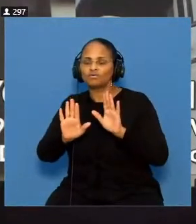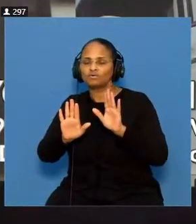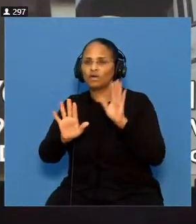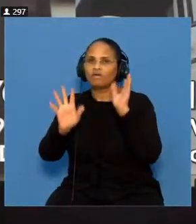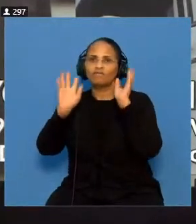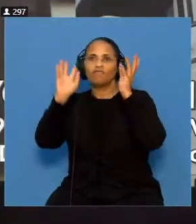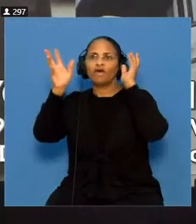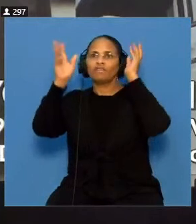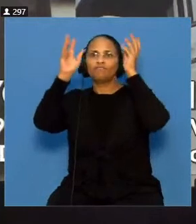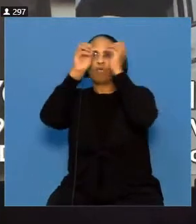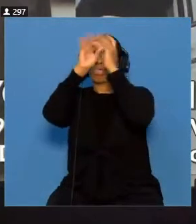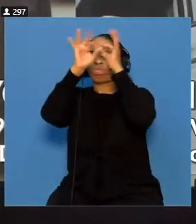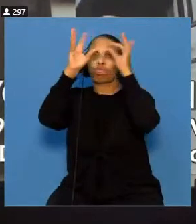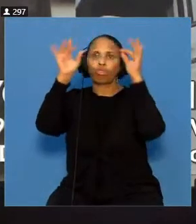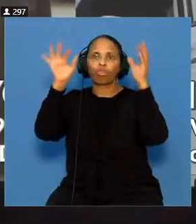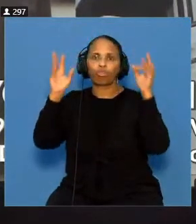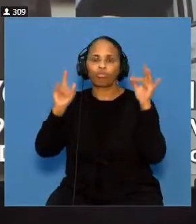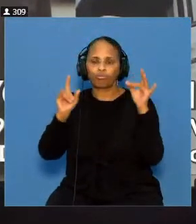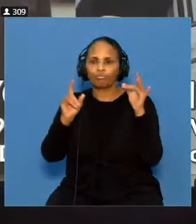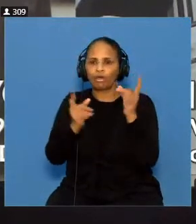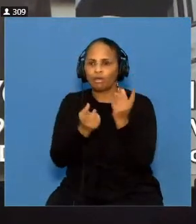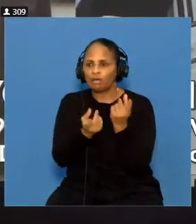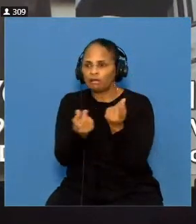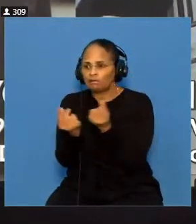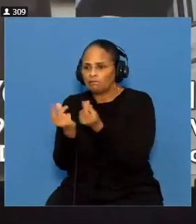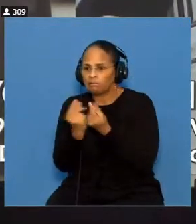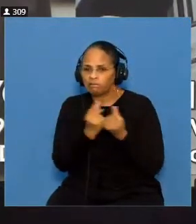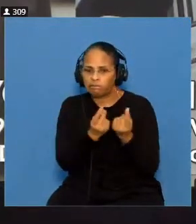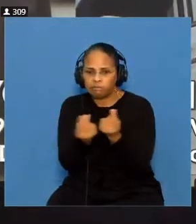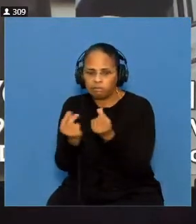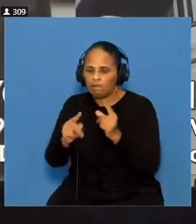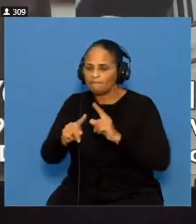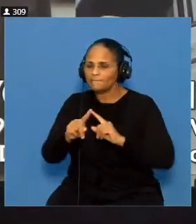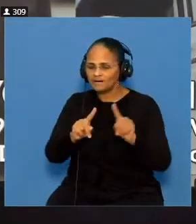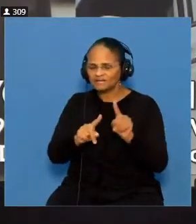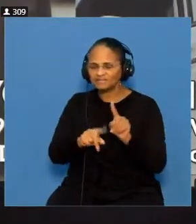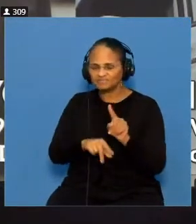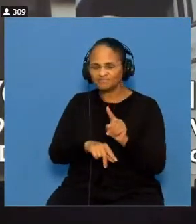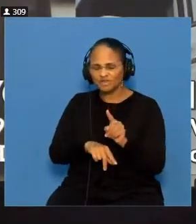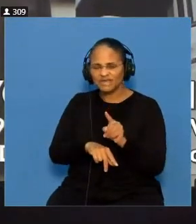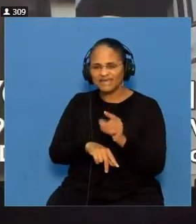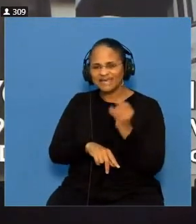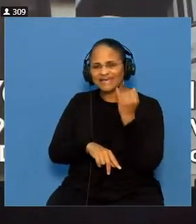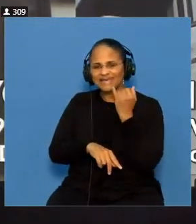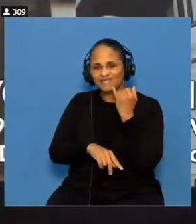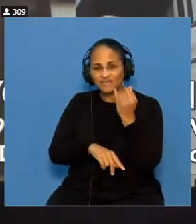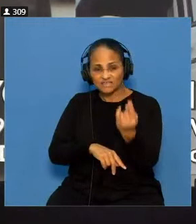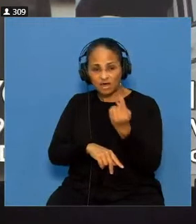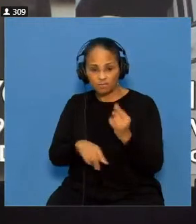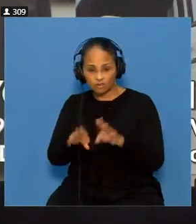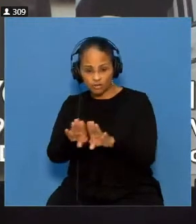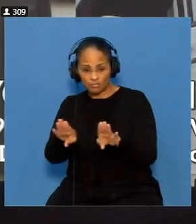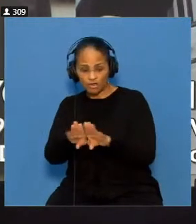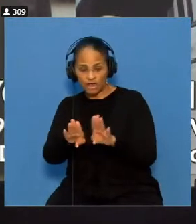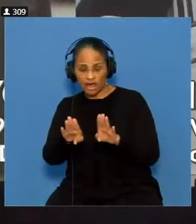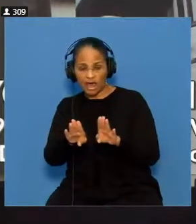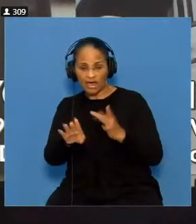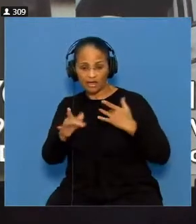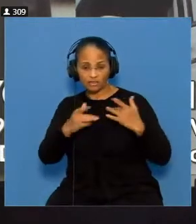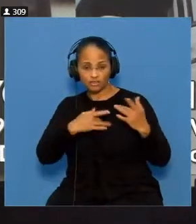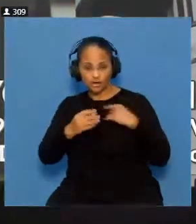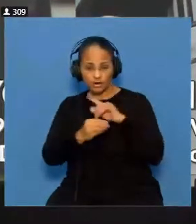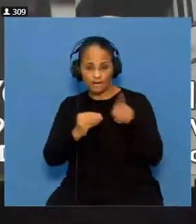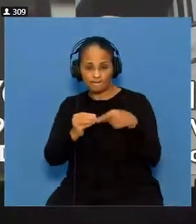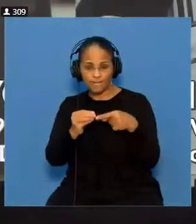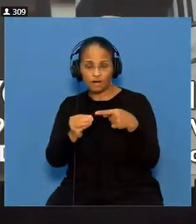fanciful conspiracy chatter and talk, but I'm certain if Bill Gates is coming to Bermuda and worried about, I guess,